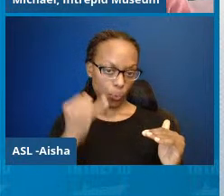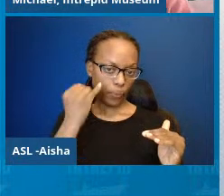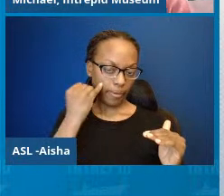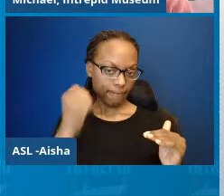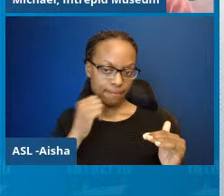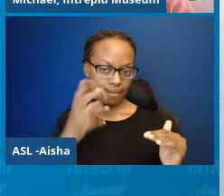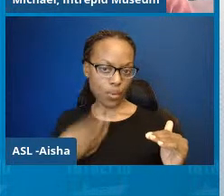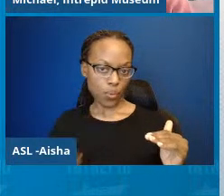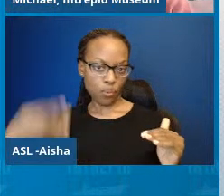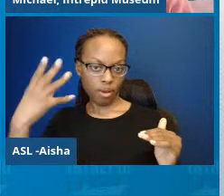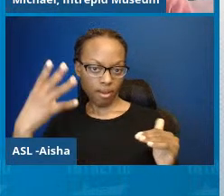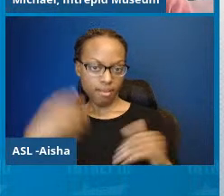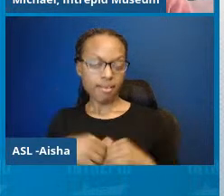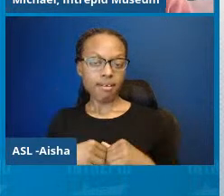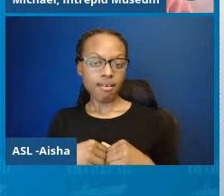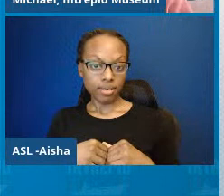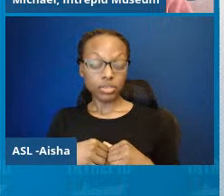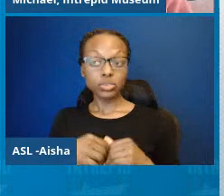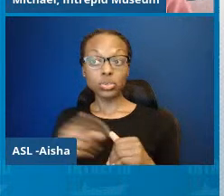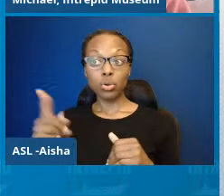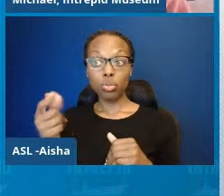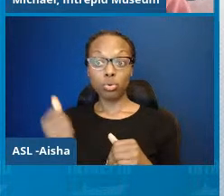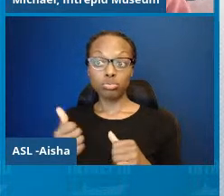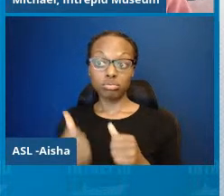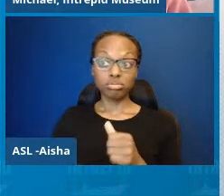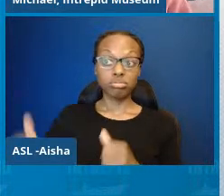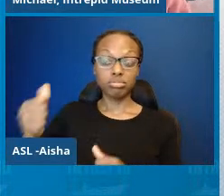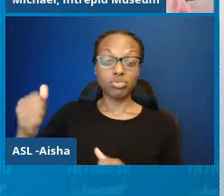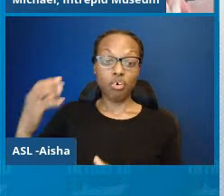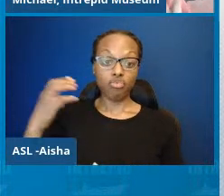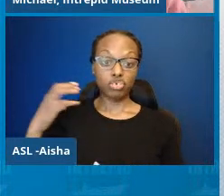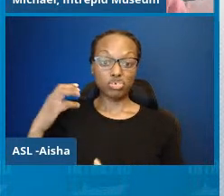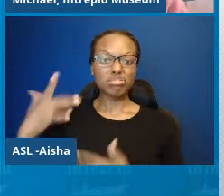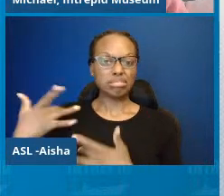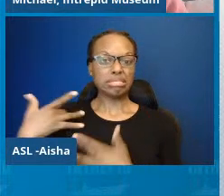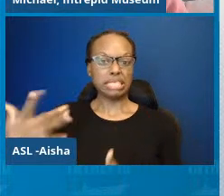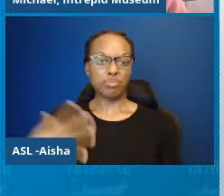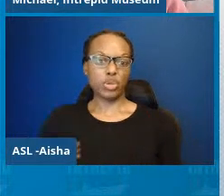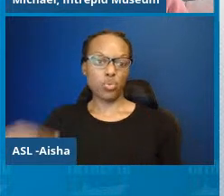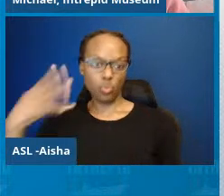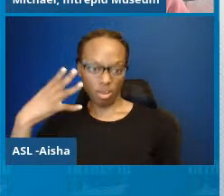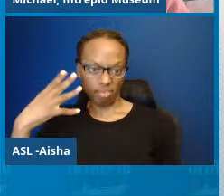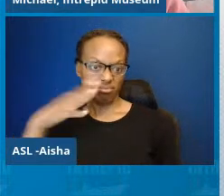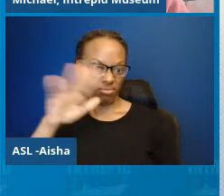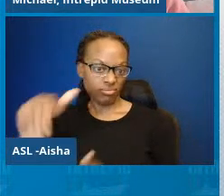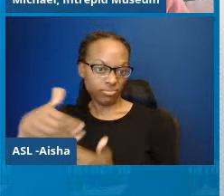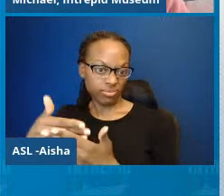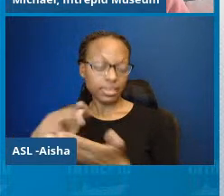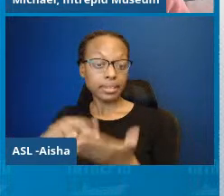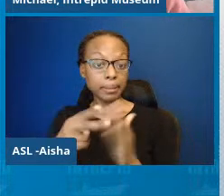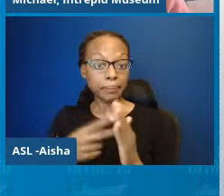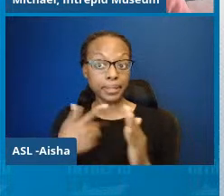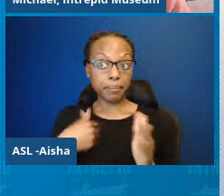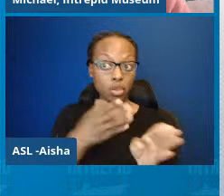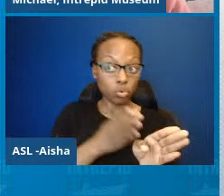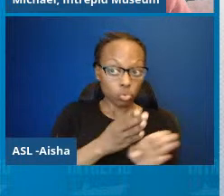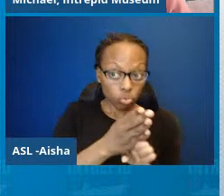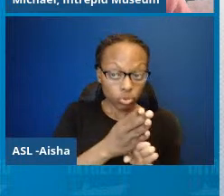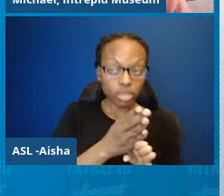these high-ranking officers tended to be white. It was really hard to advance in your